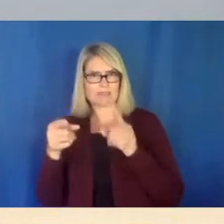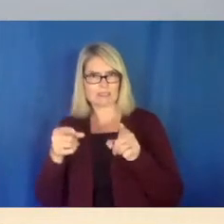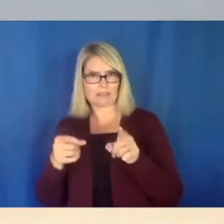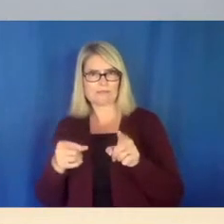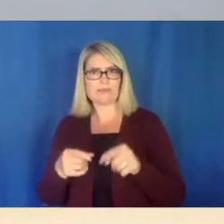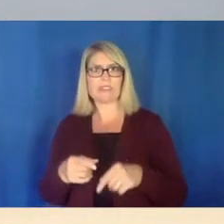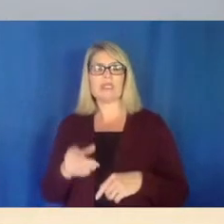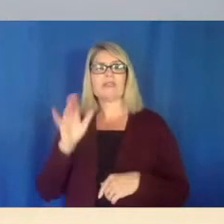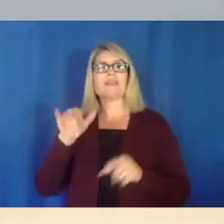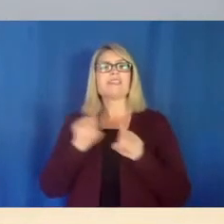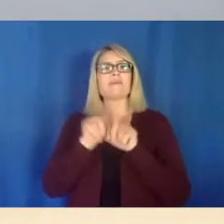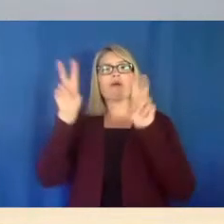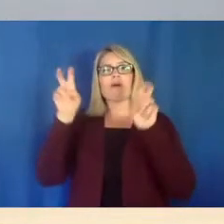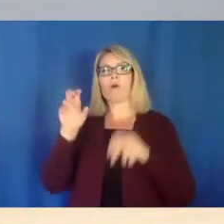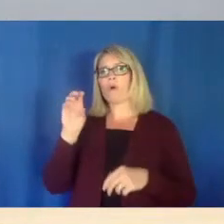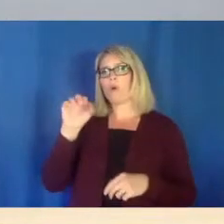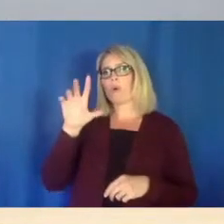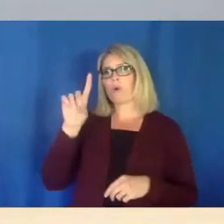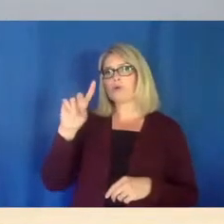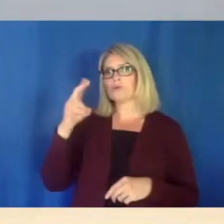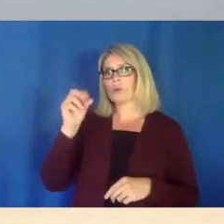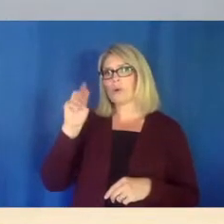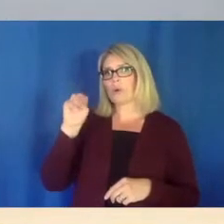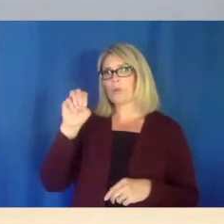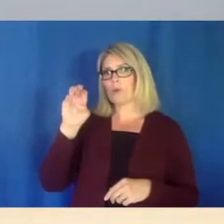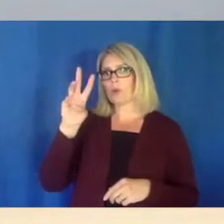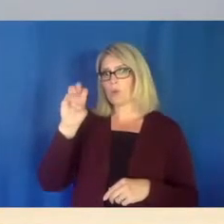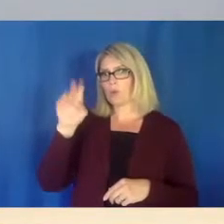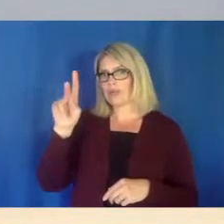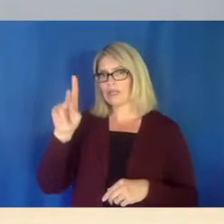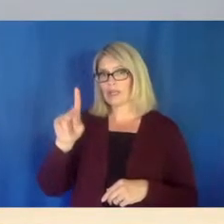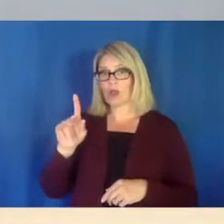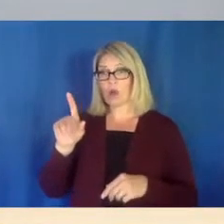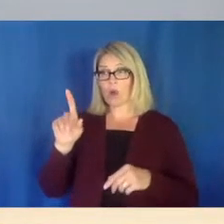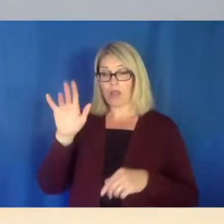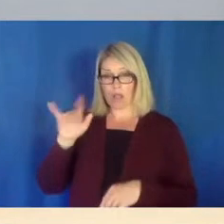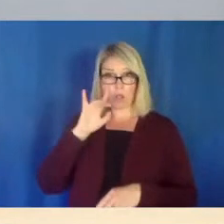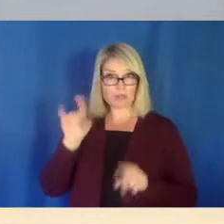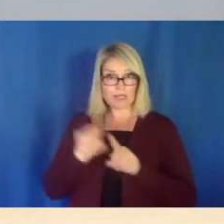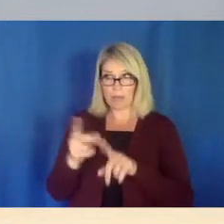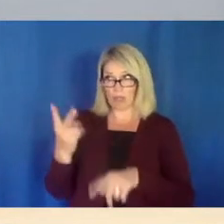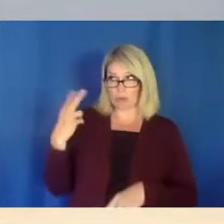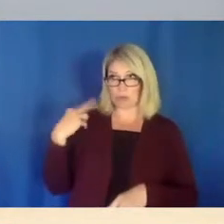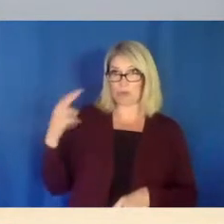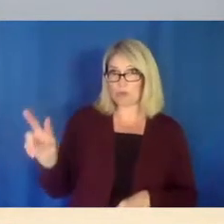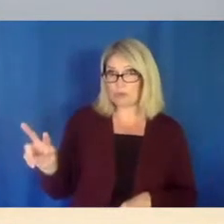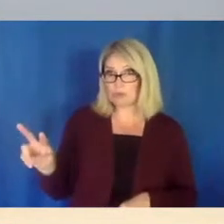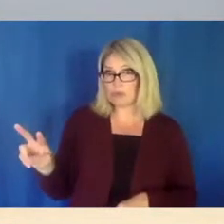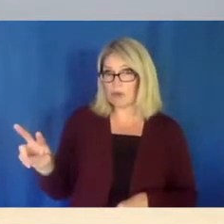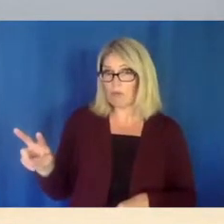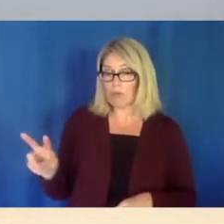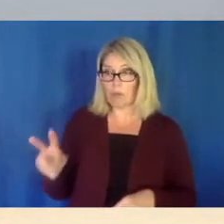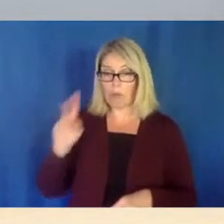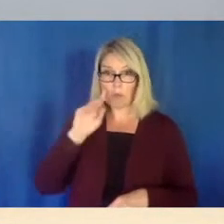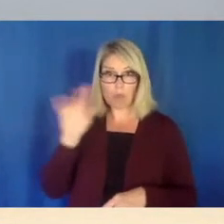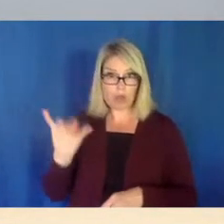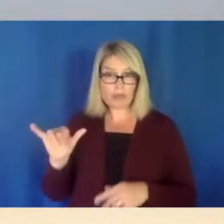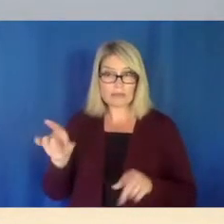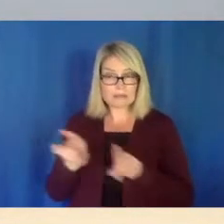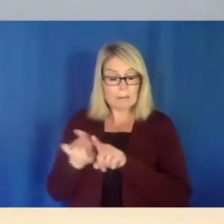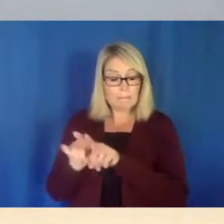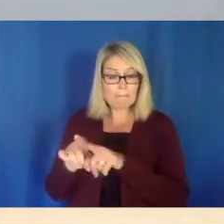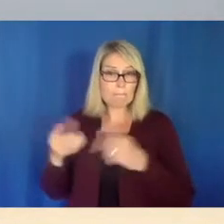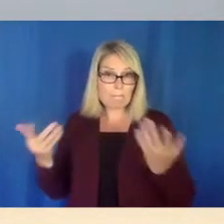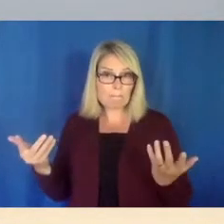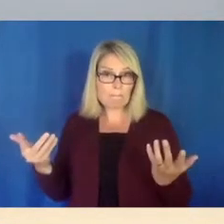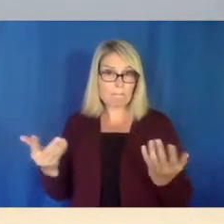Week, is there a chance it could look like it did 2 years ago? Or are we just going to, is the approach to take